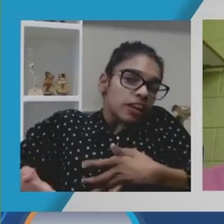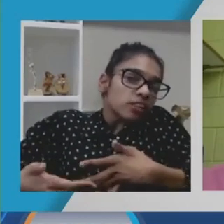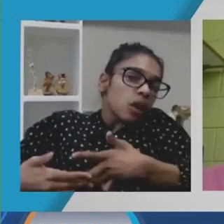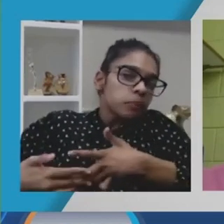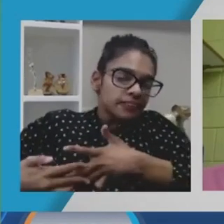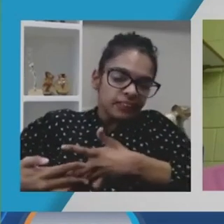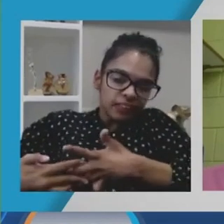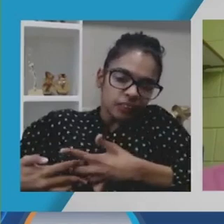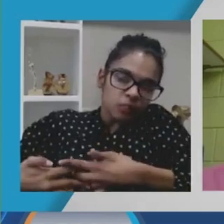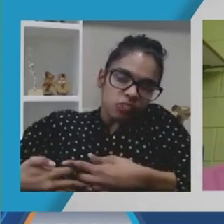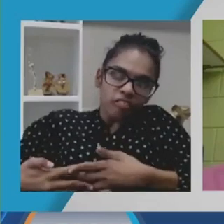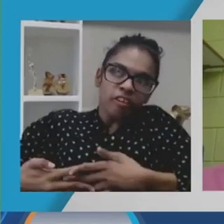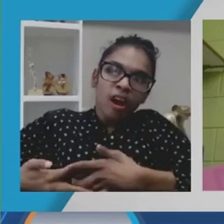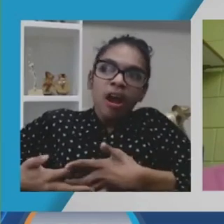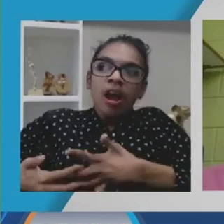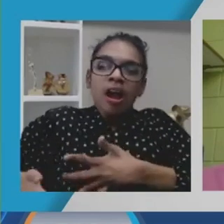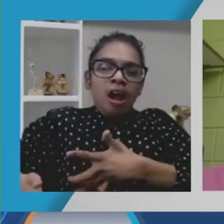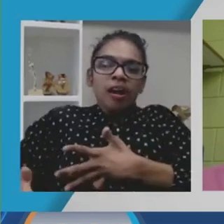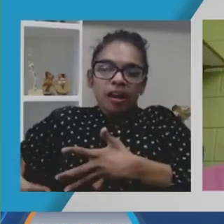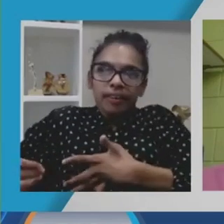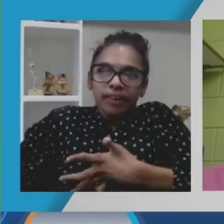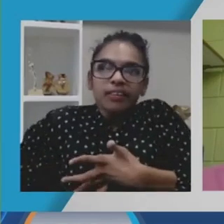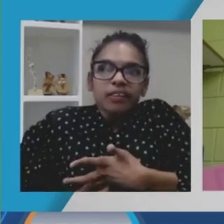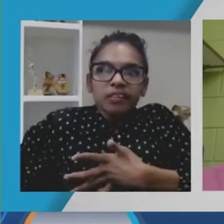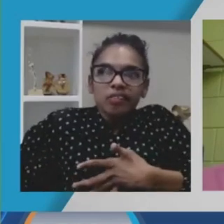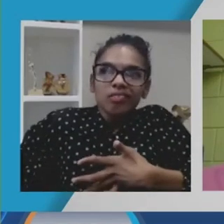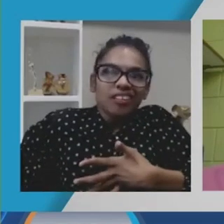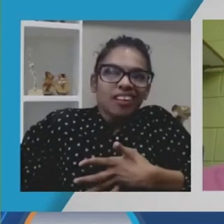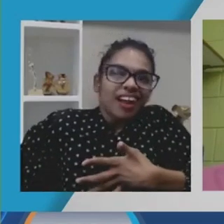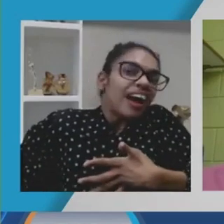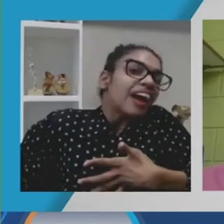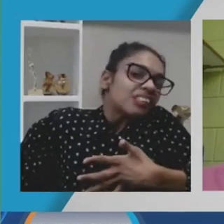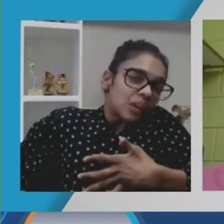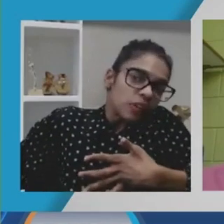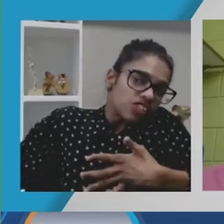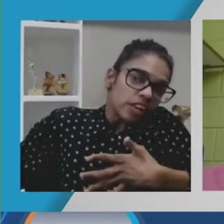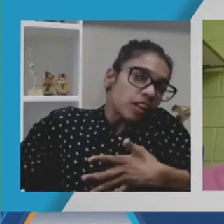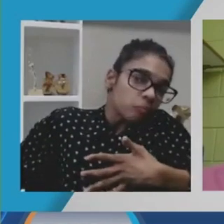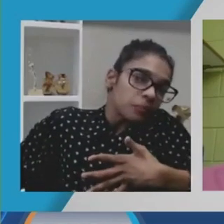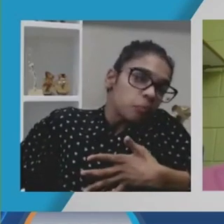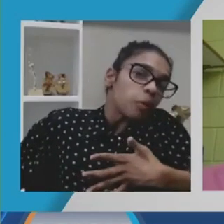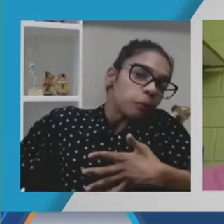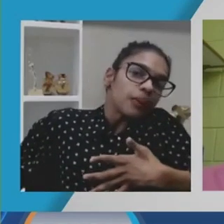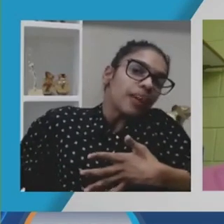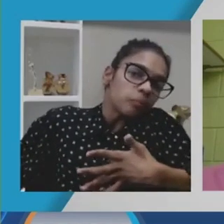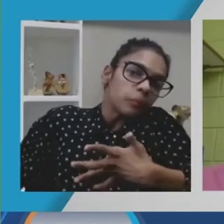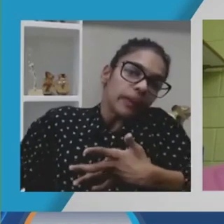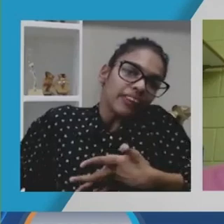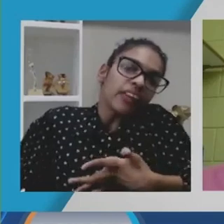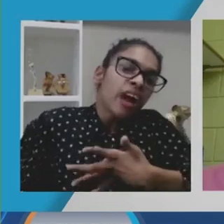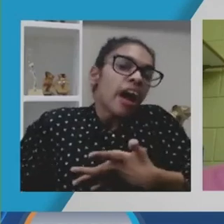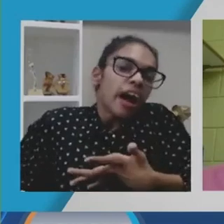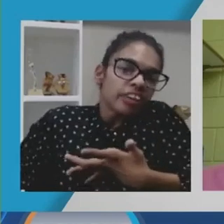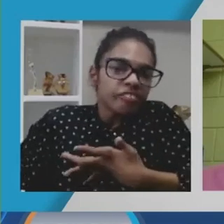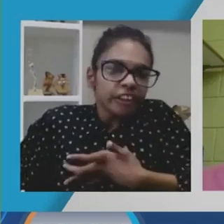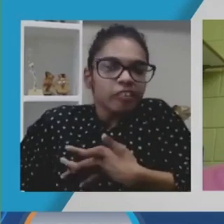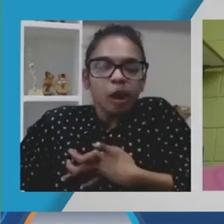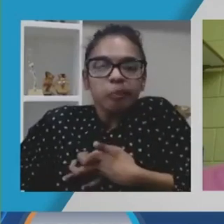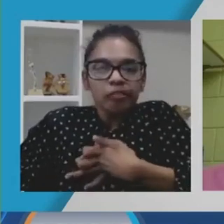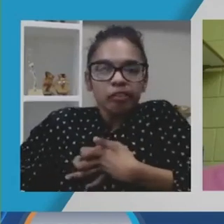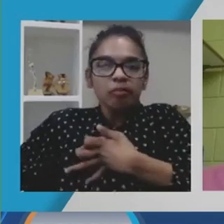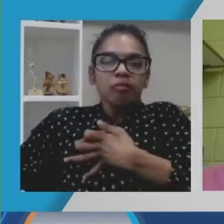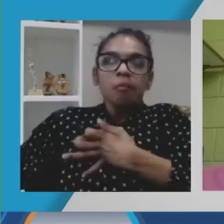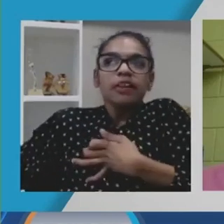this project is completed in terms of getting it, as I mentioned, properly implemented and